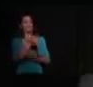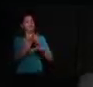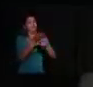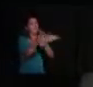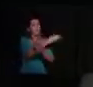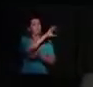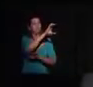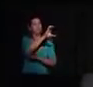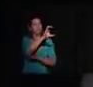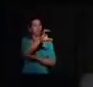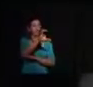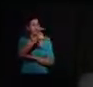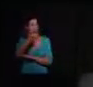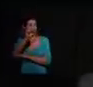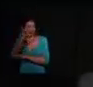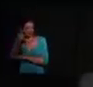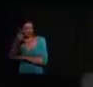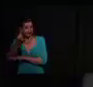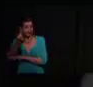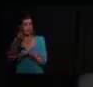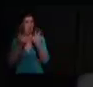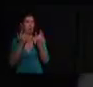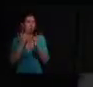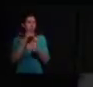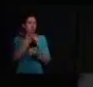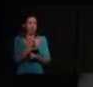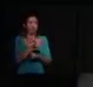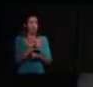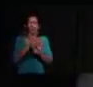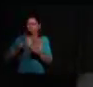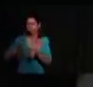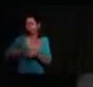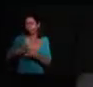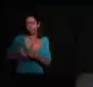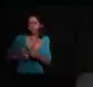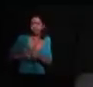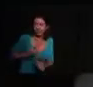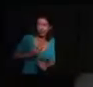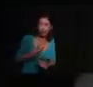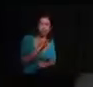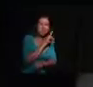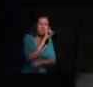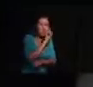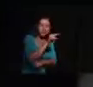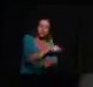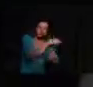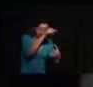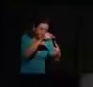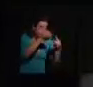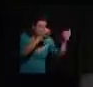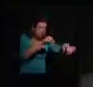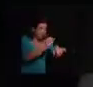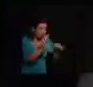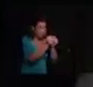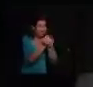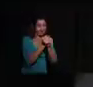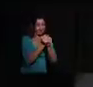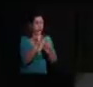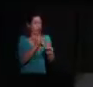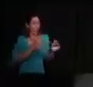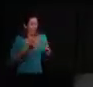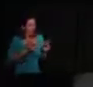CSSD. And it's been, I was there when the very first question came to us, could we work on this with you? And we were really